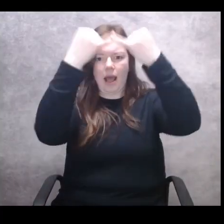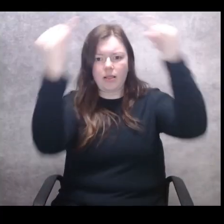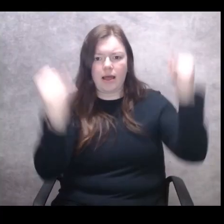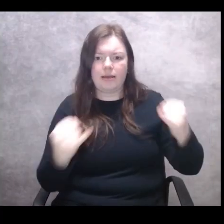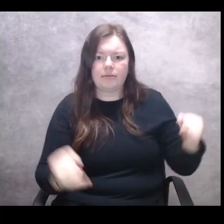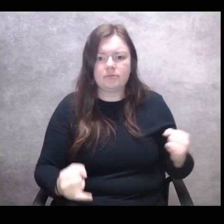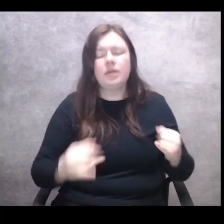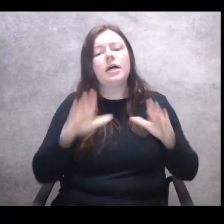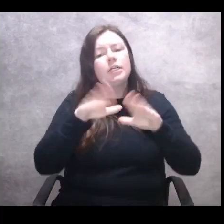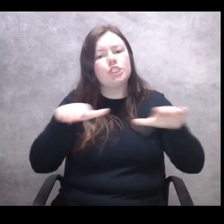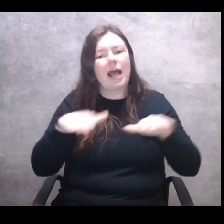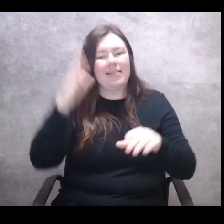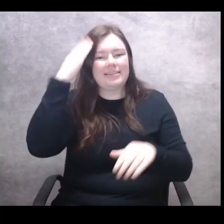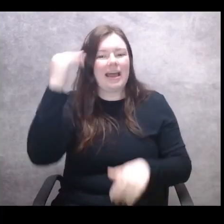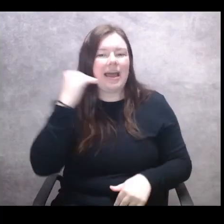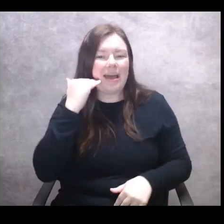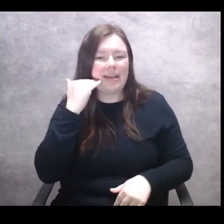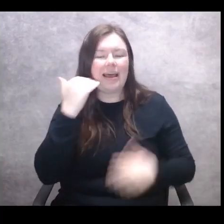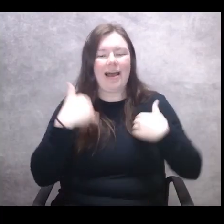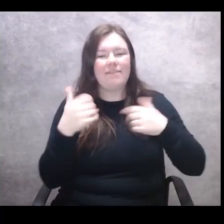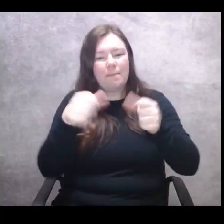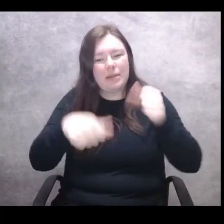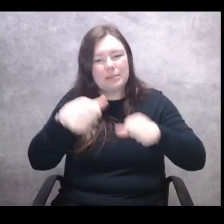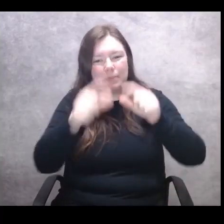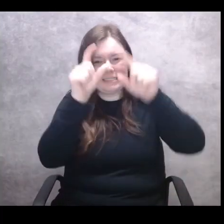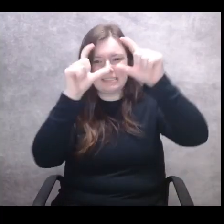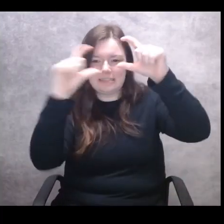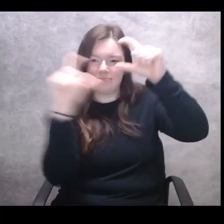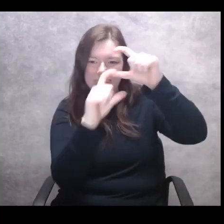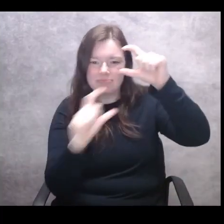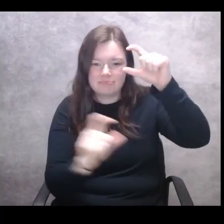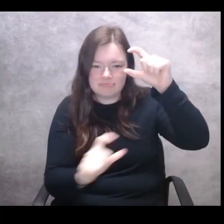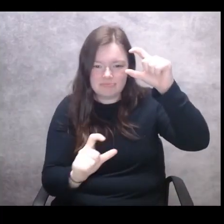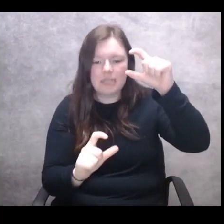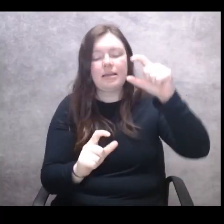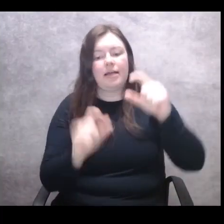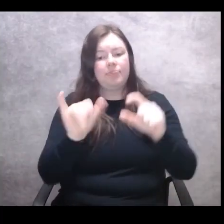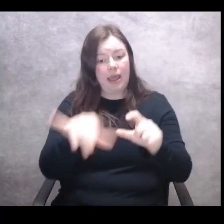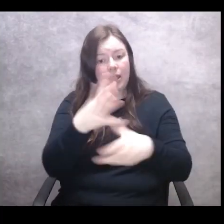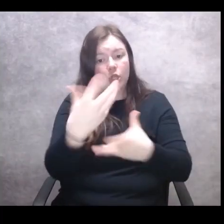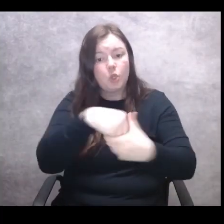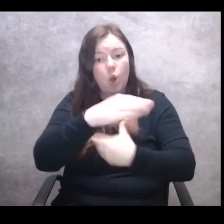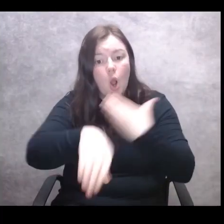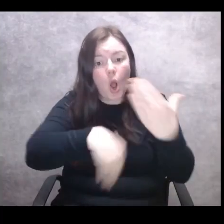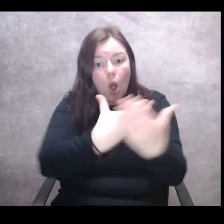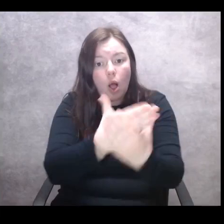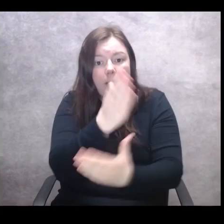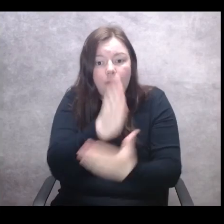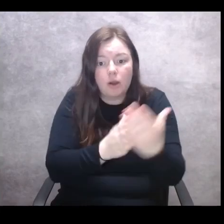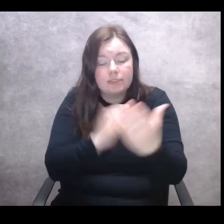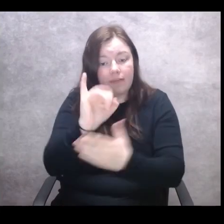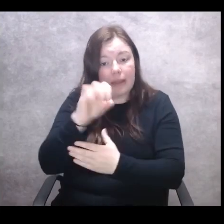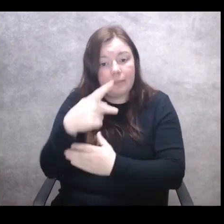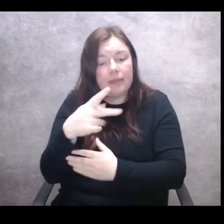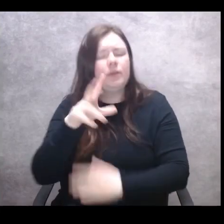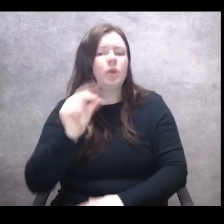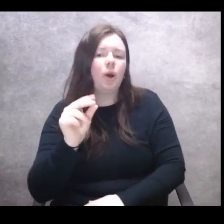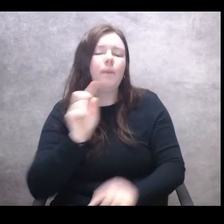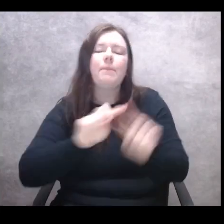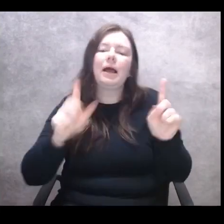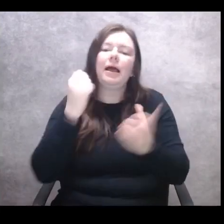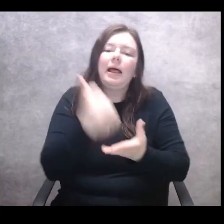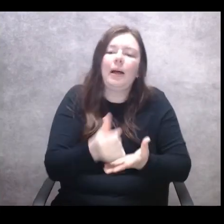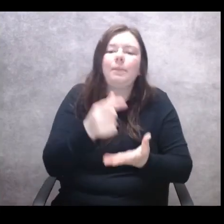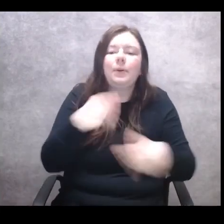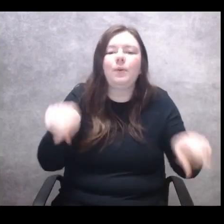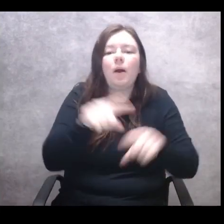puzzle pieces in it. It does not depict every detailed piece of the IEP, but it is meant for you to visualize how